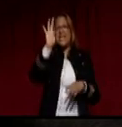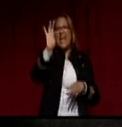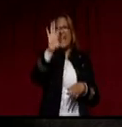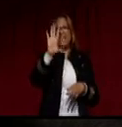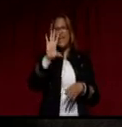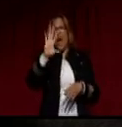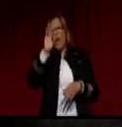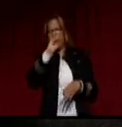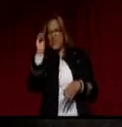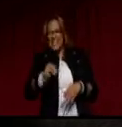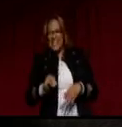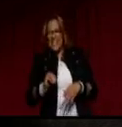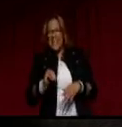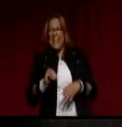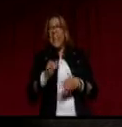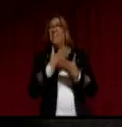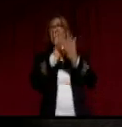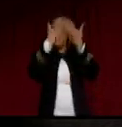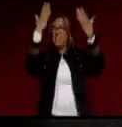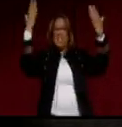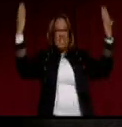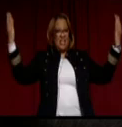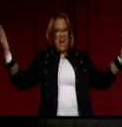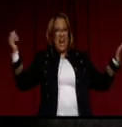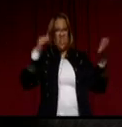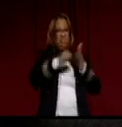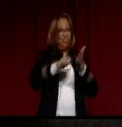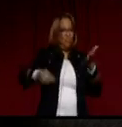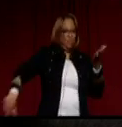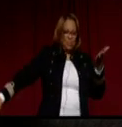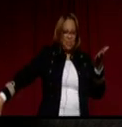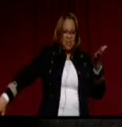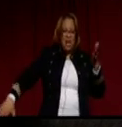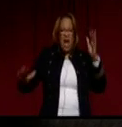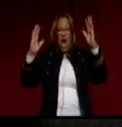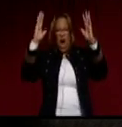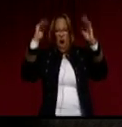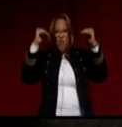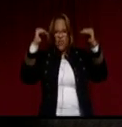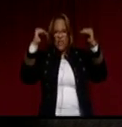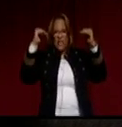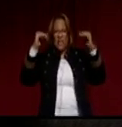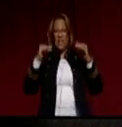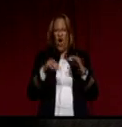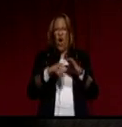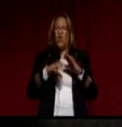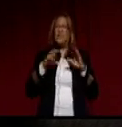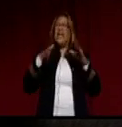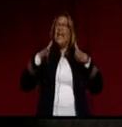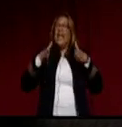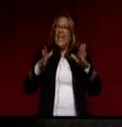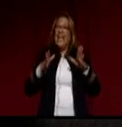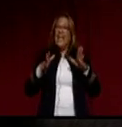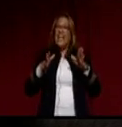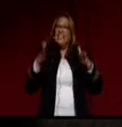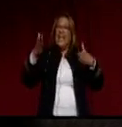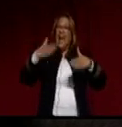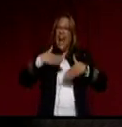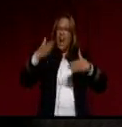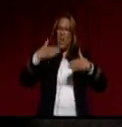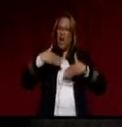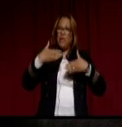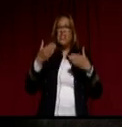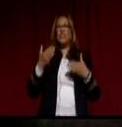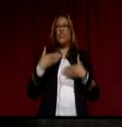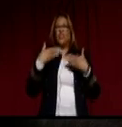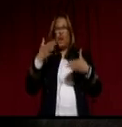of the things that are in the atmosphere. And hopefully those holes in that mask, which allow air to come in so you can breathe, are